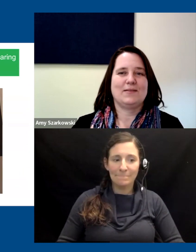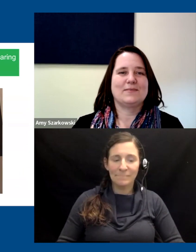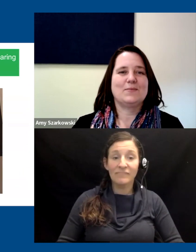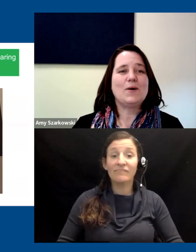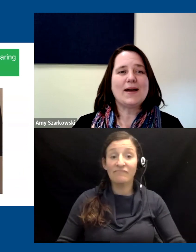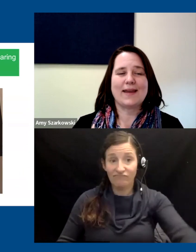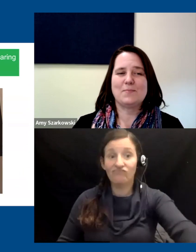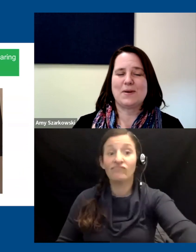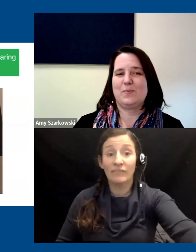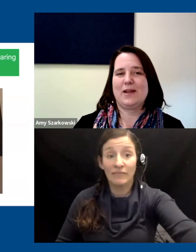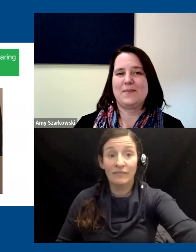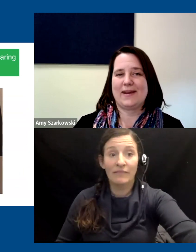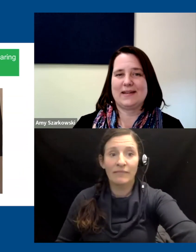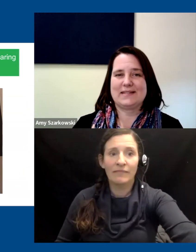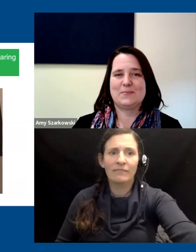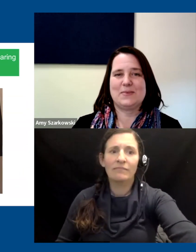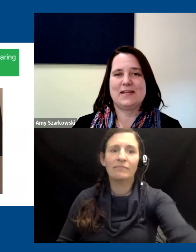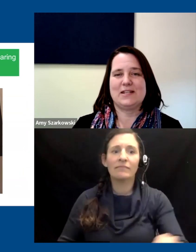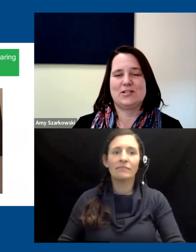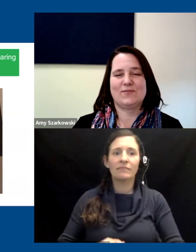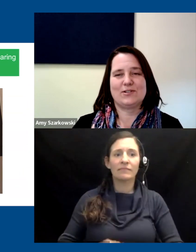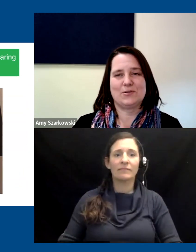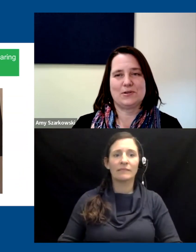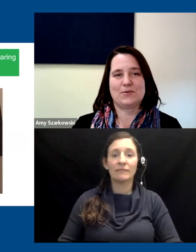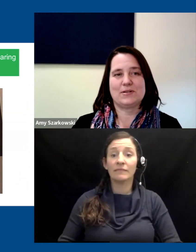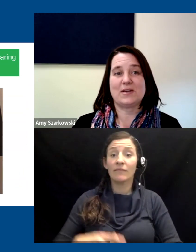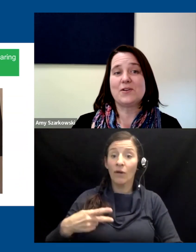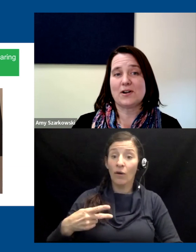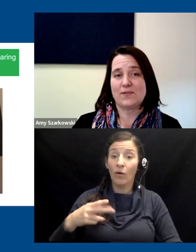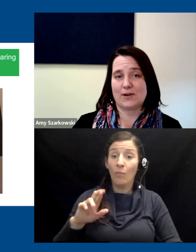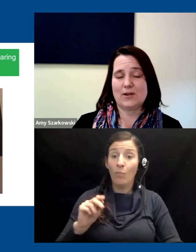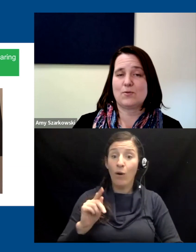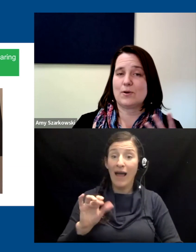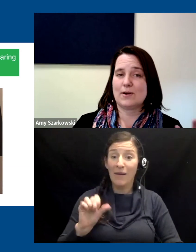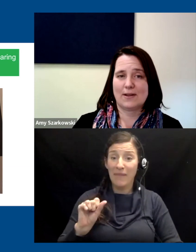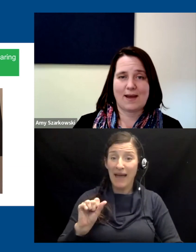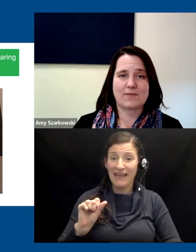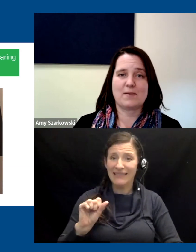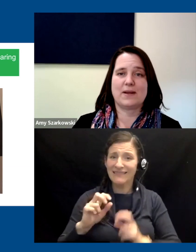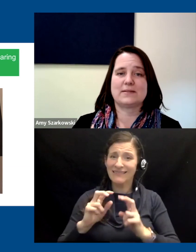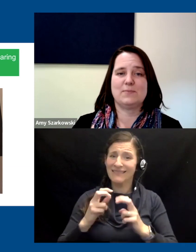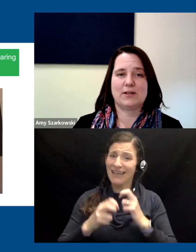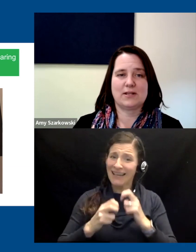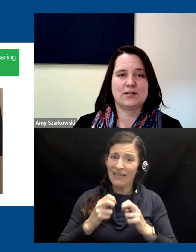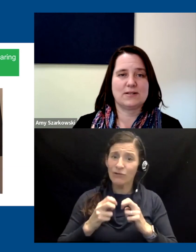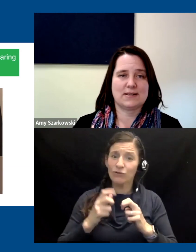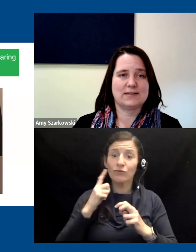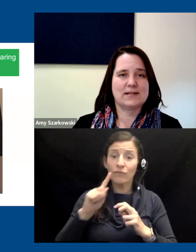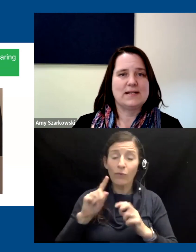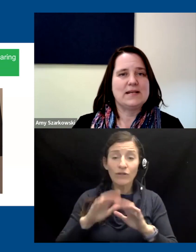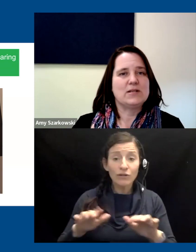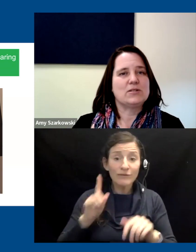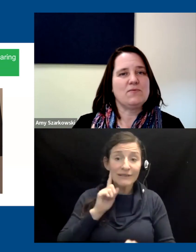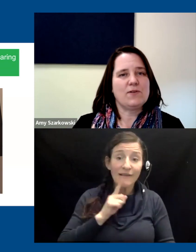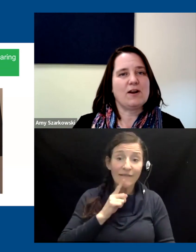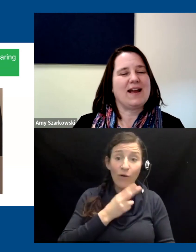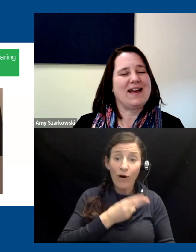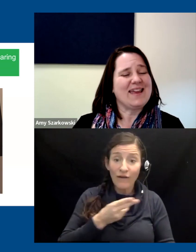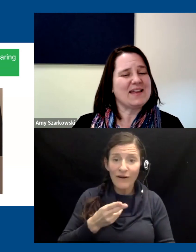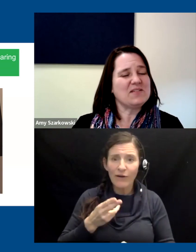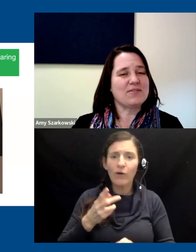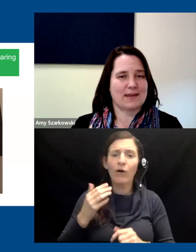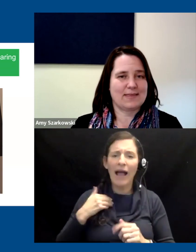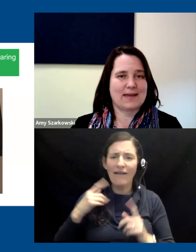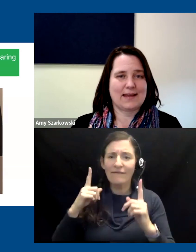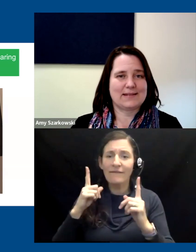All right. Why might pragmatics be an issue for children who are deaf or hard of hearing or have complex communication needs? So far,